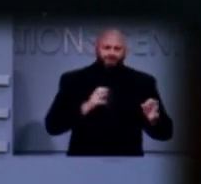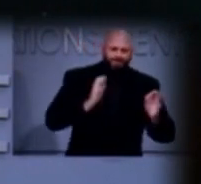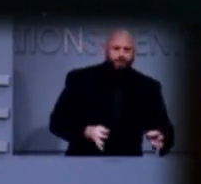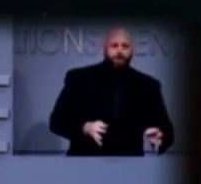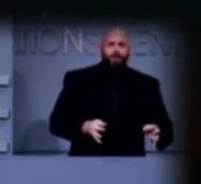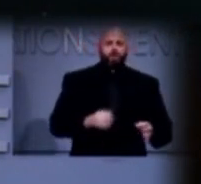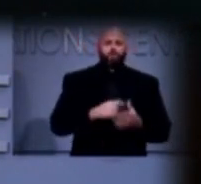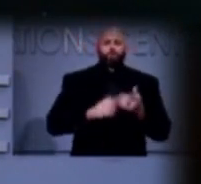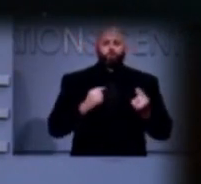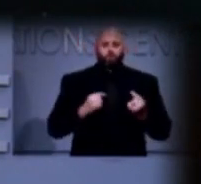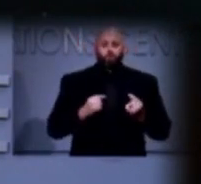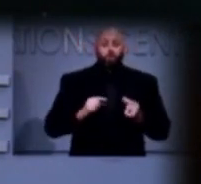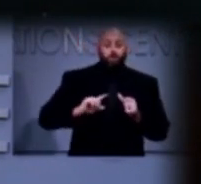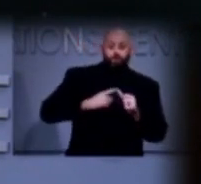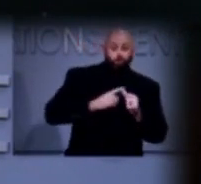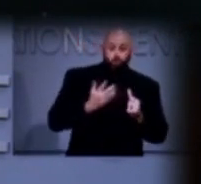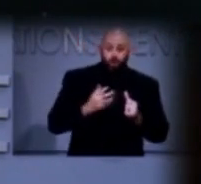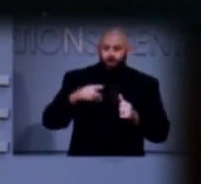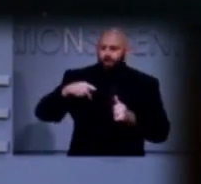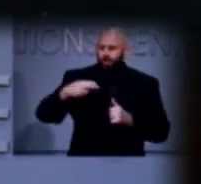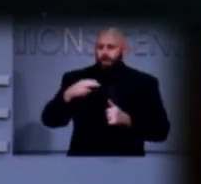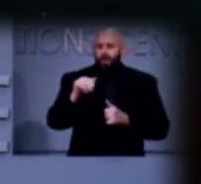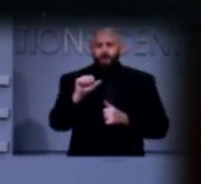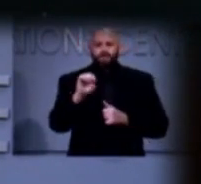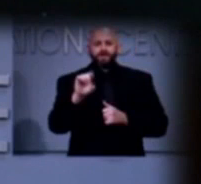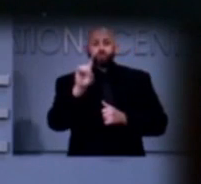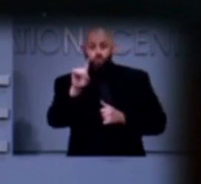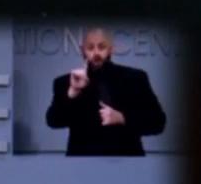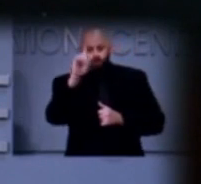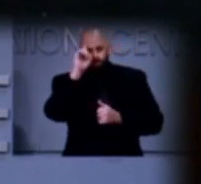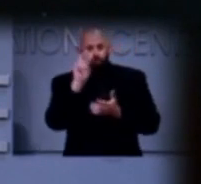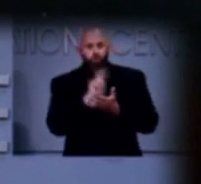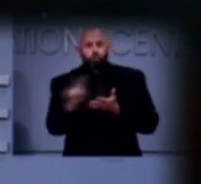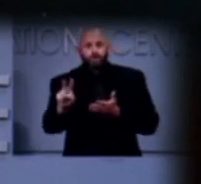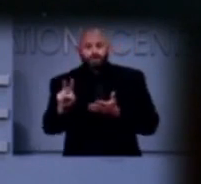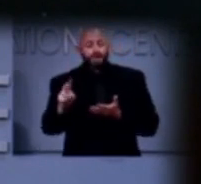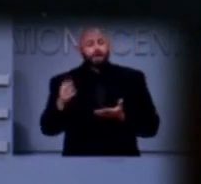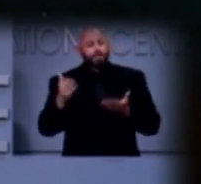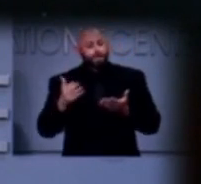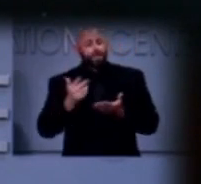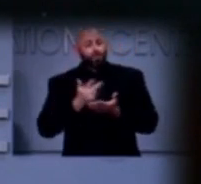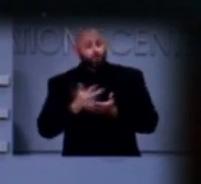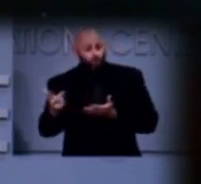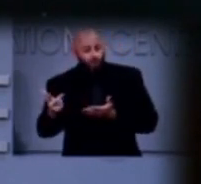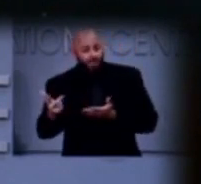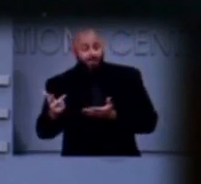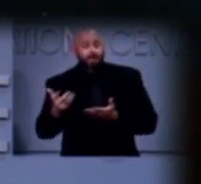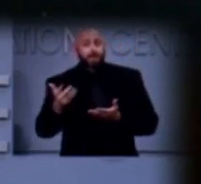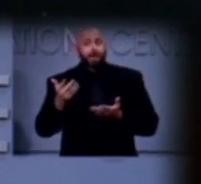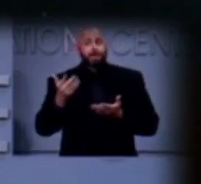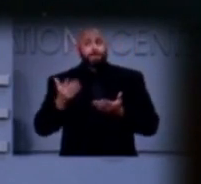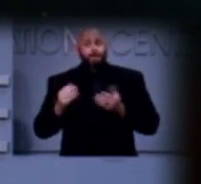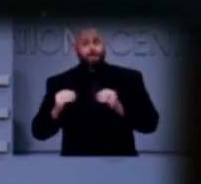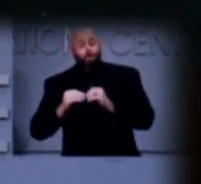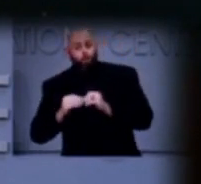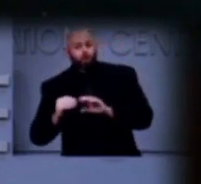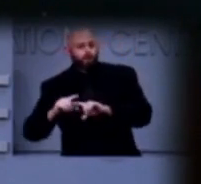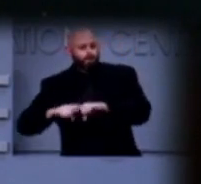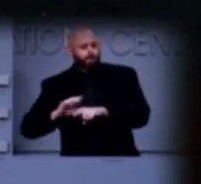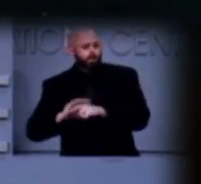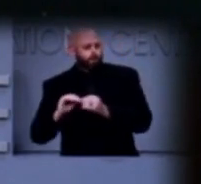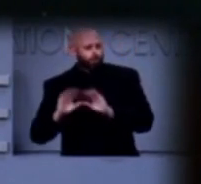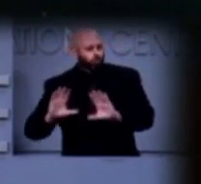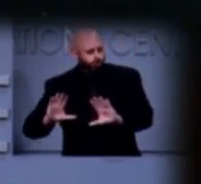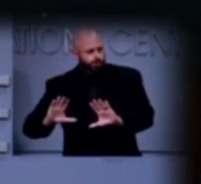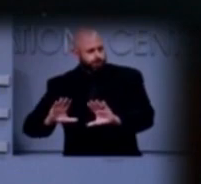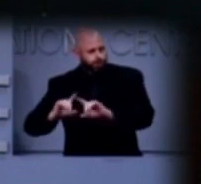phase one, we'll look at that for at least 2 weeks and potentially three or more, depending on how the data looks,